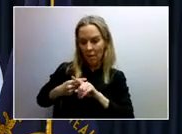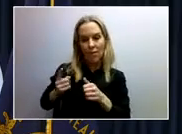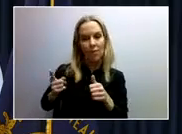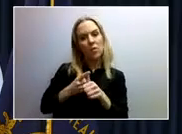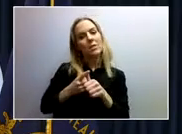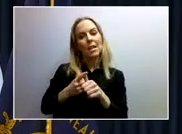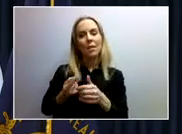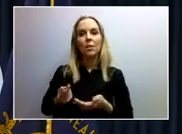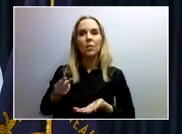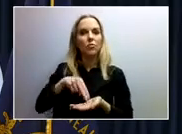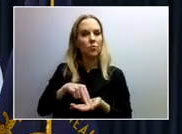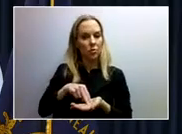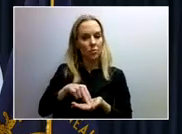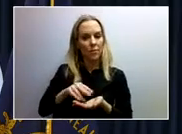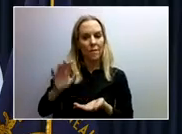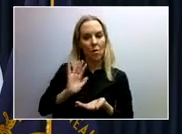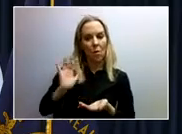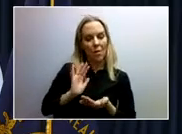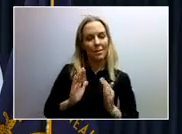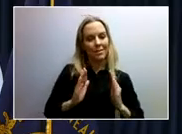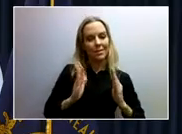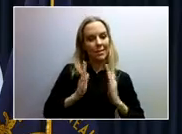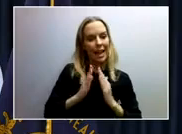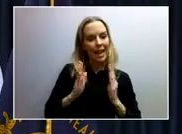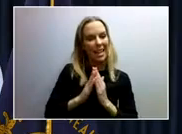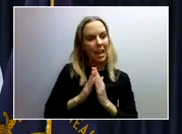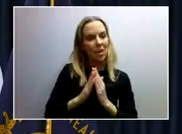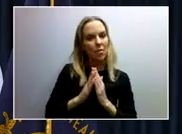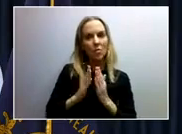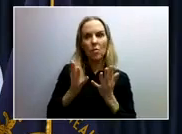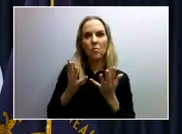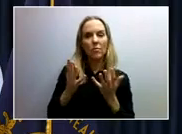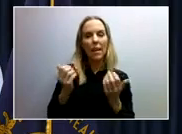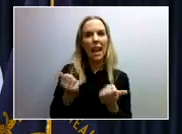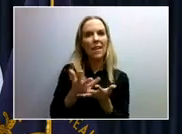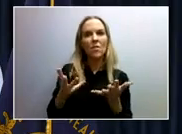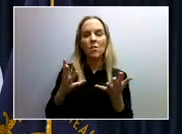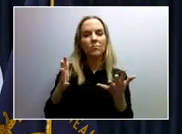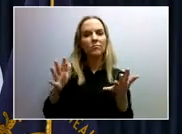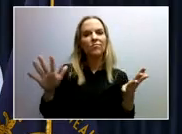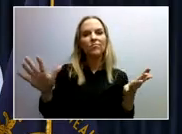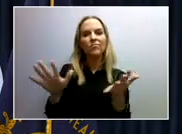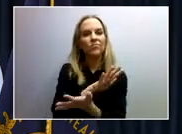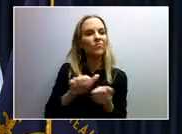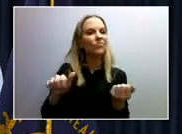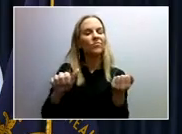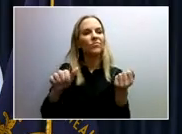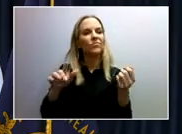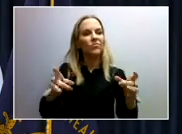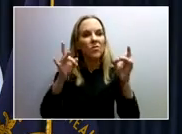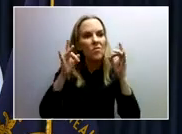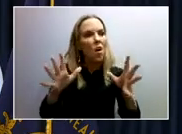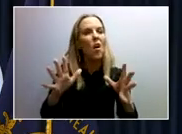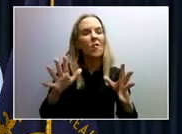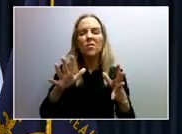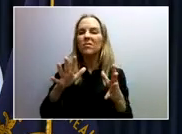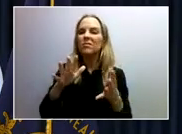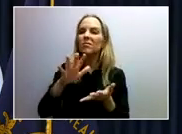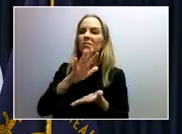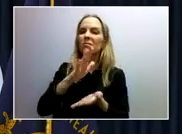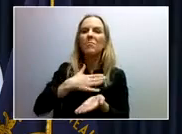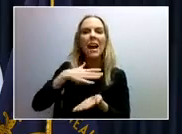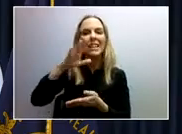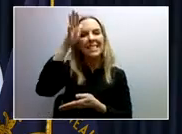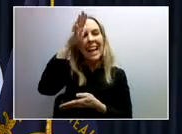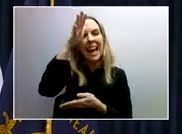be a downtown where everything is gone, ripped apart. It was in Mayfield, in my dad's hometown of Dawson